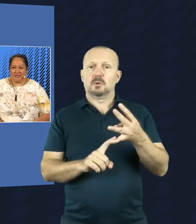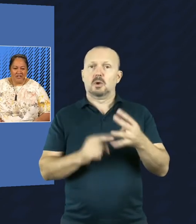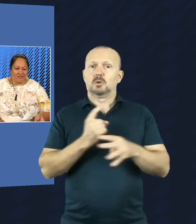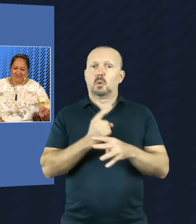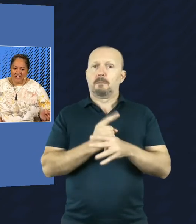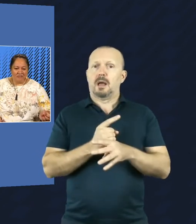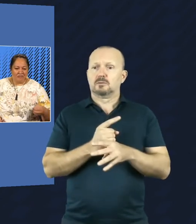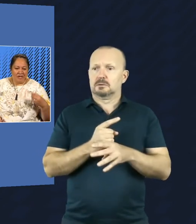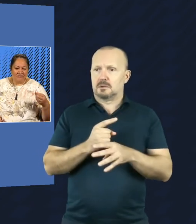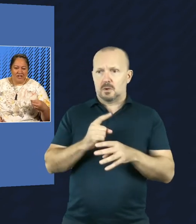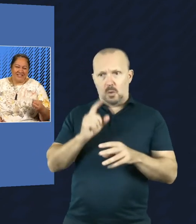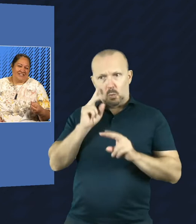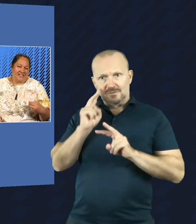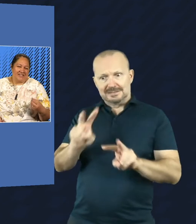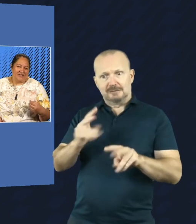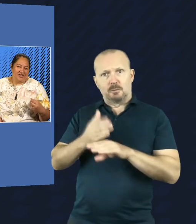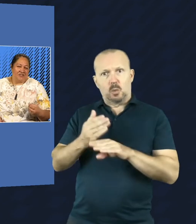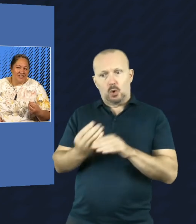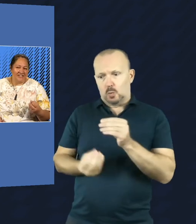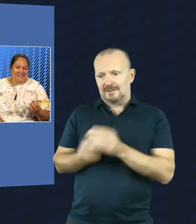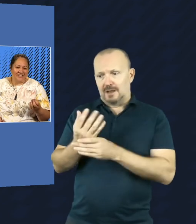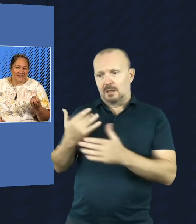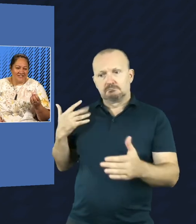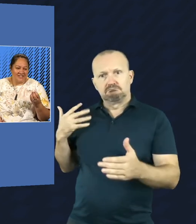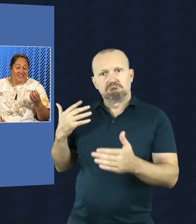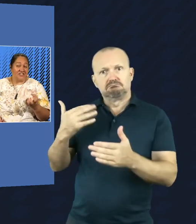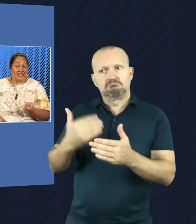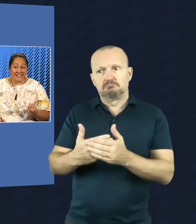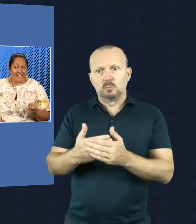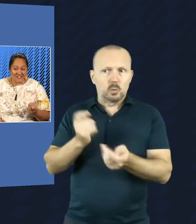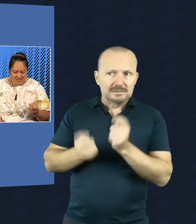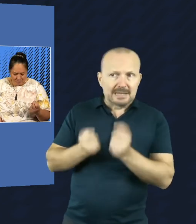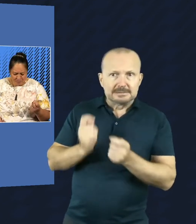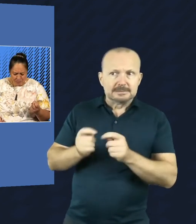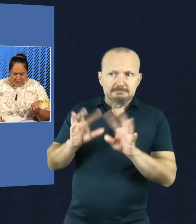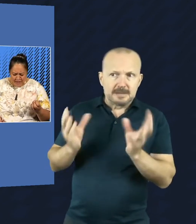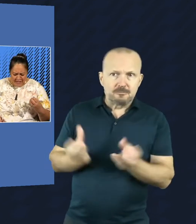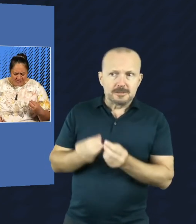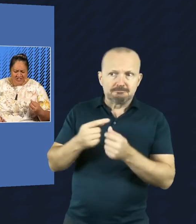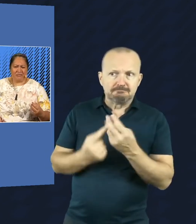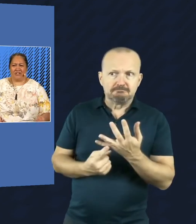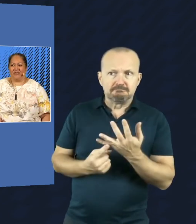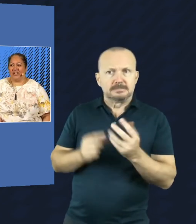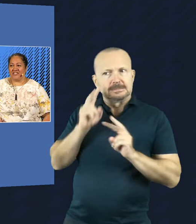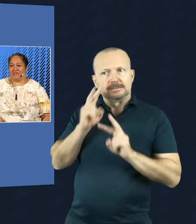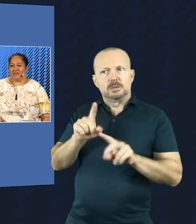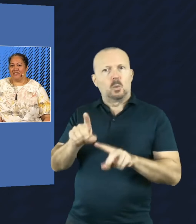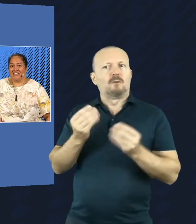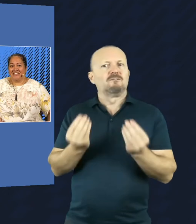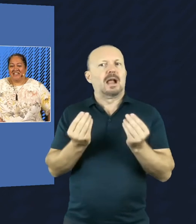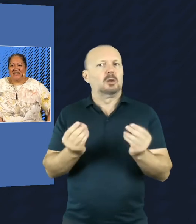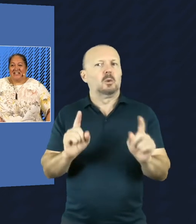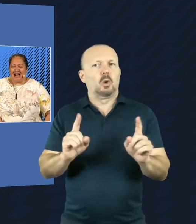from, we developed it, but like testing and using it in inside of states, and just some of the learnings that